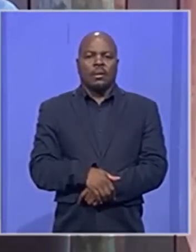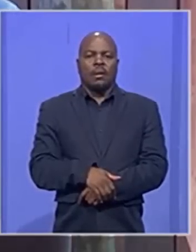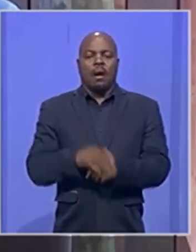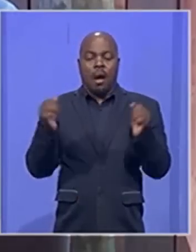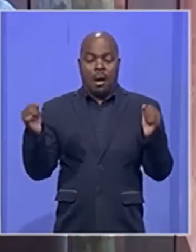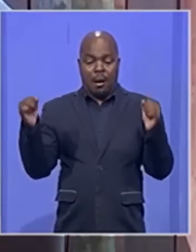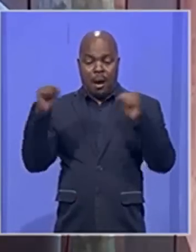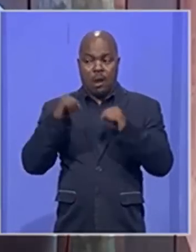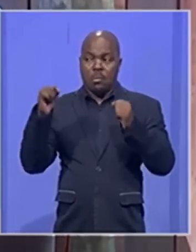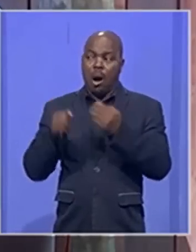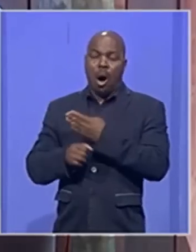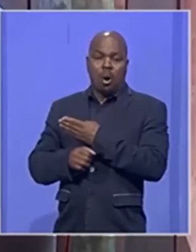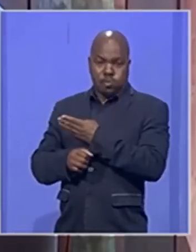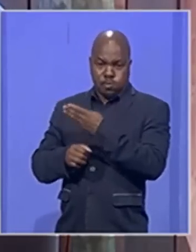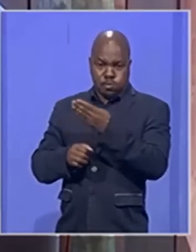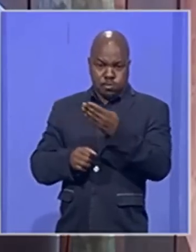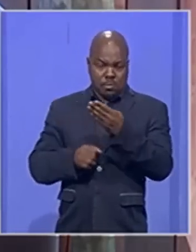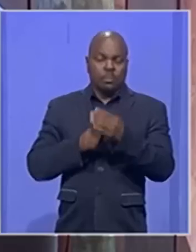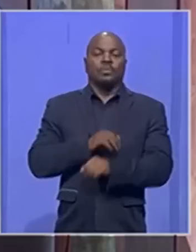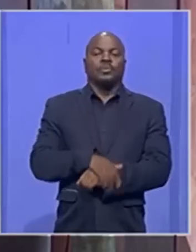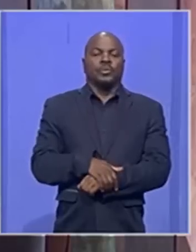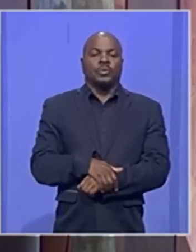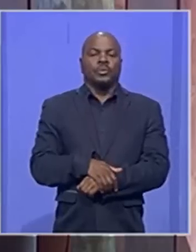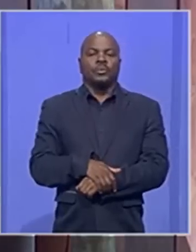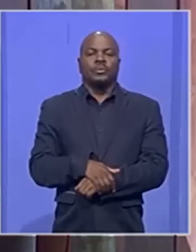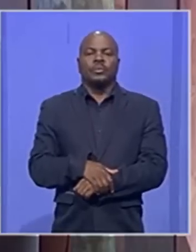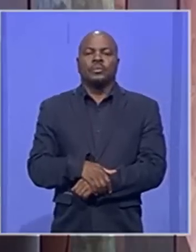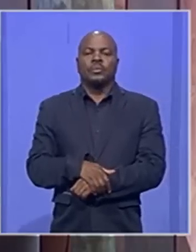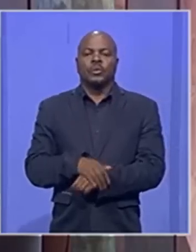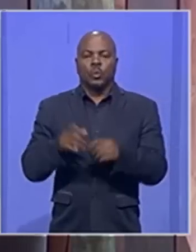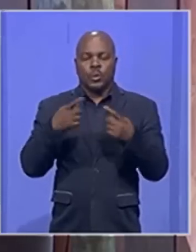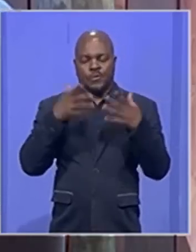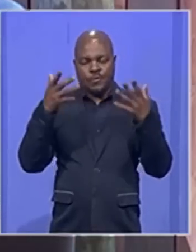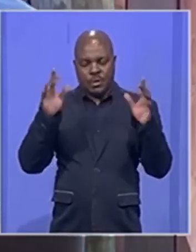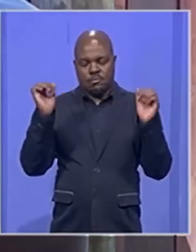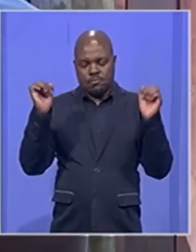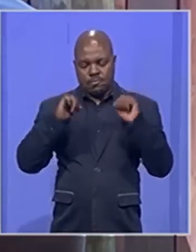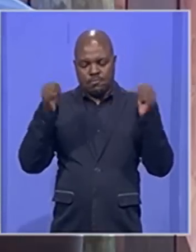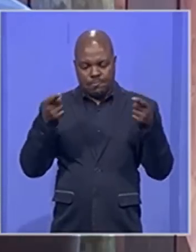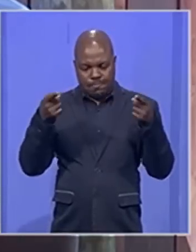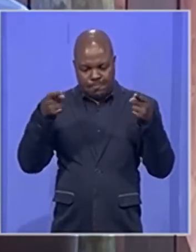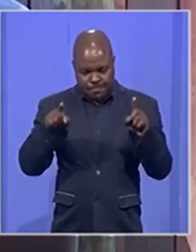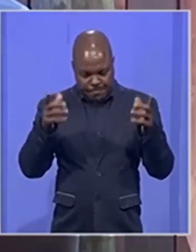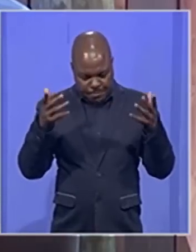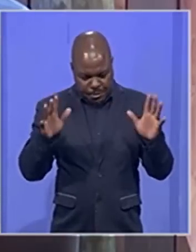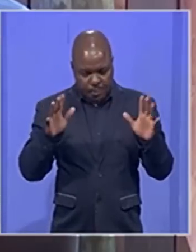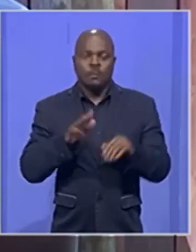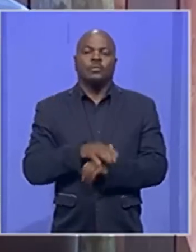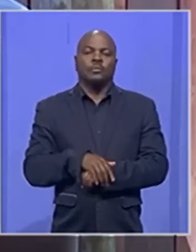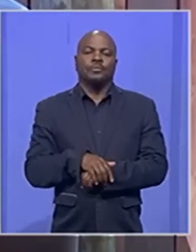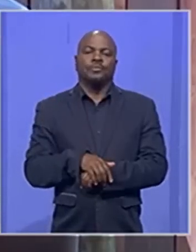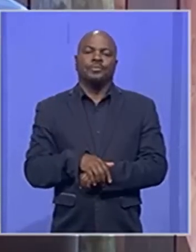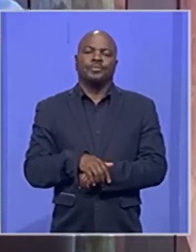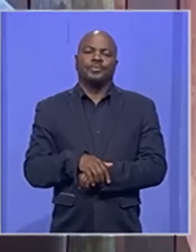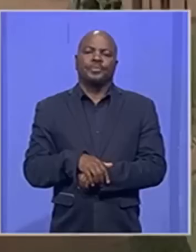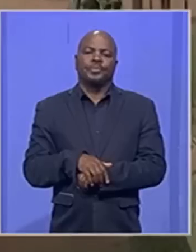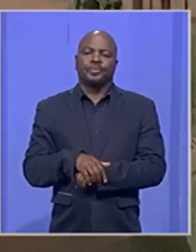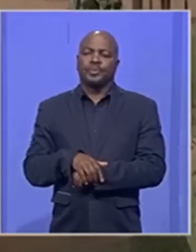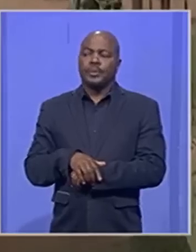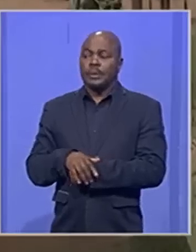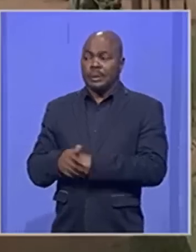ditumalano tse di fitlheletsweng gore lefelo